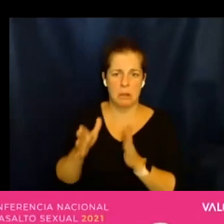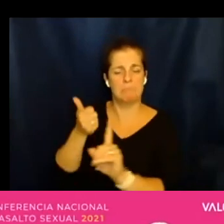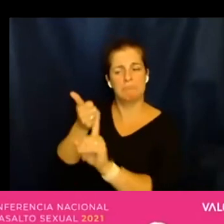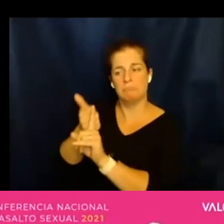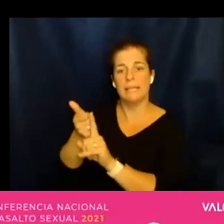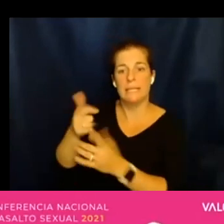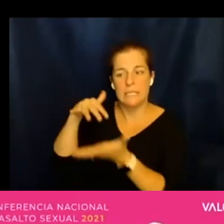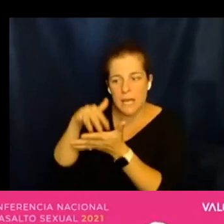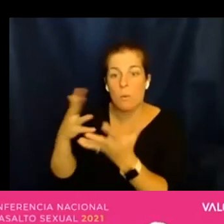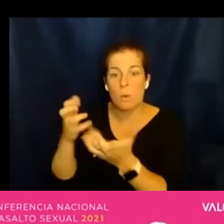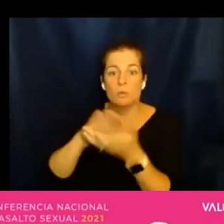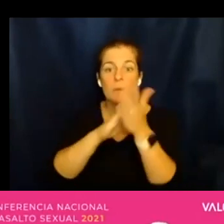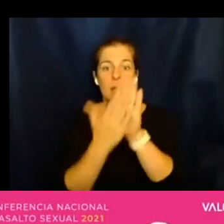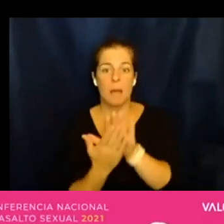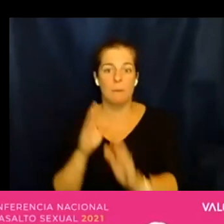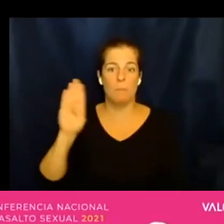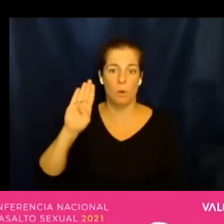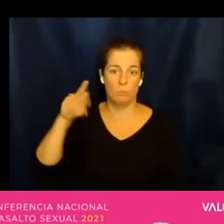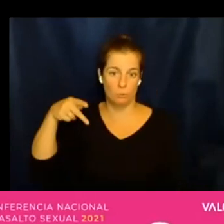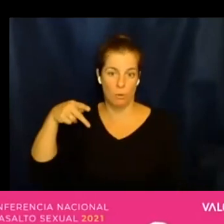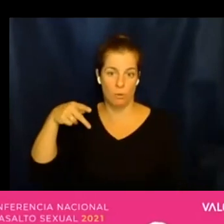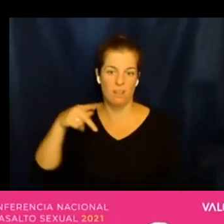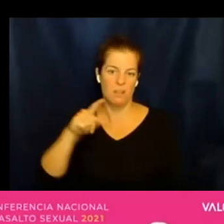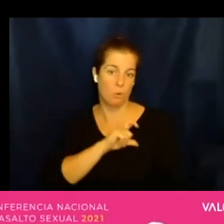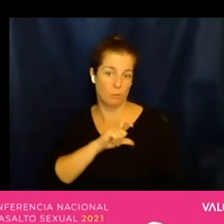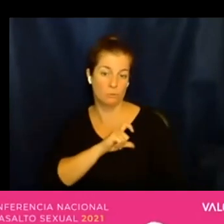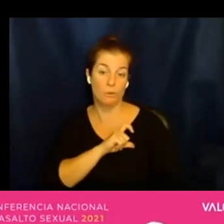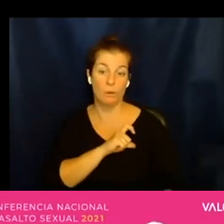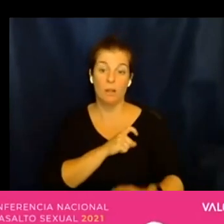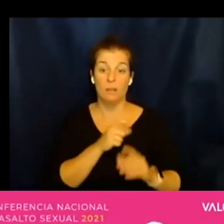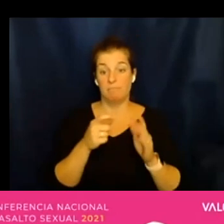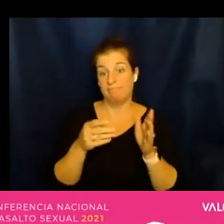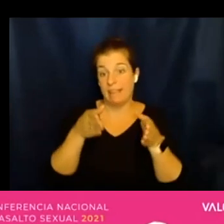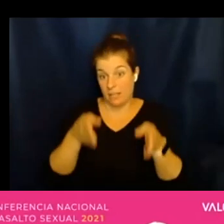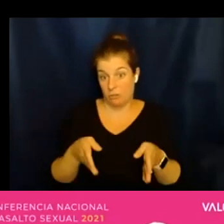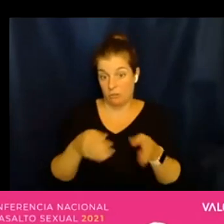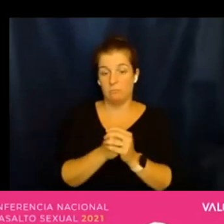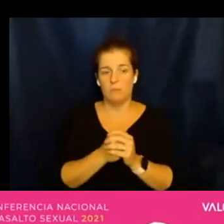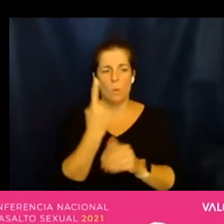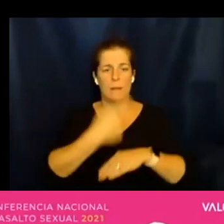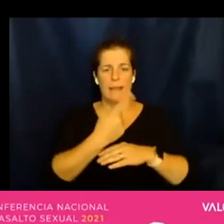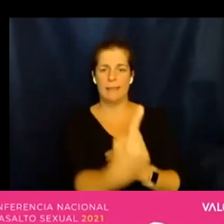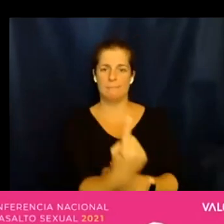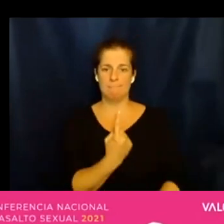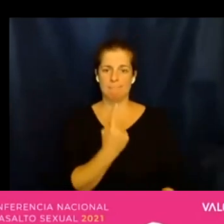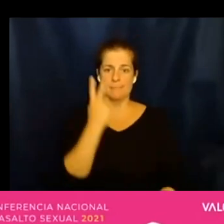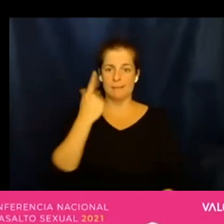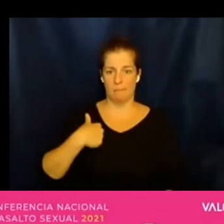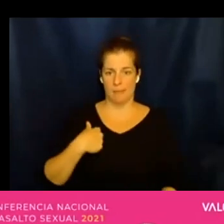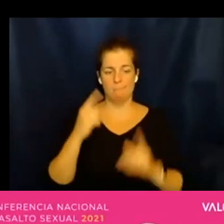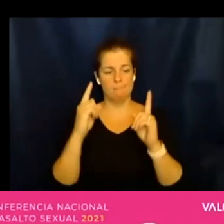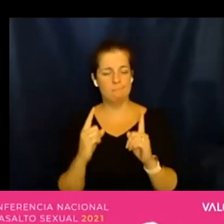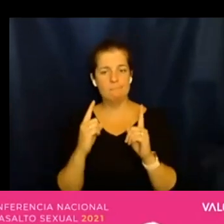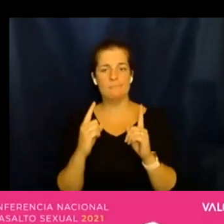Border Patrol agent. And one day, he came to see me, and with his